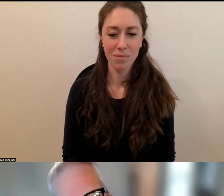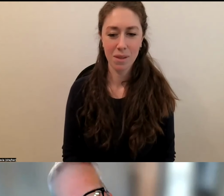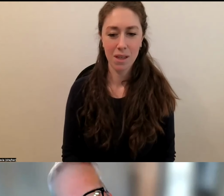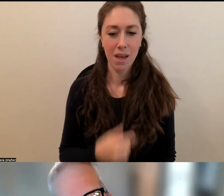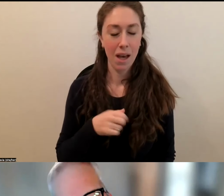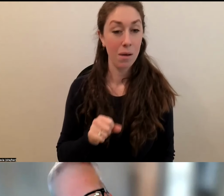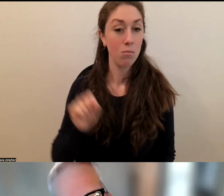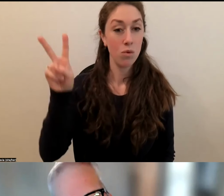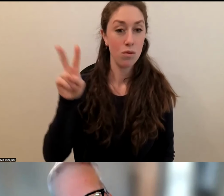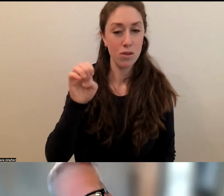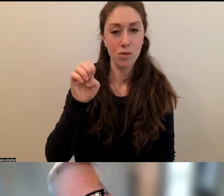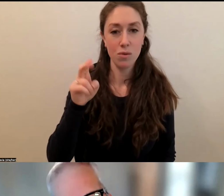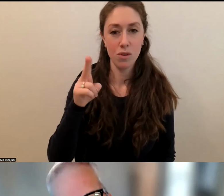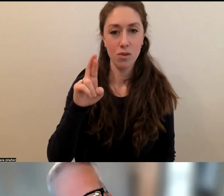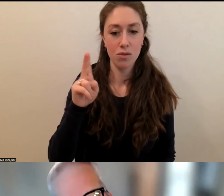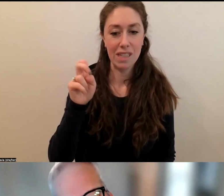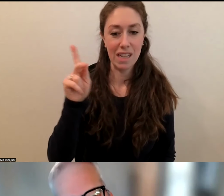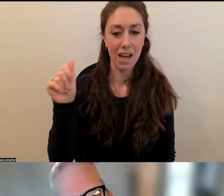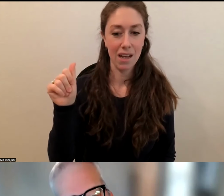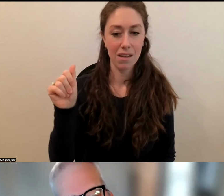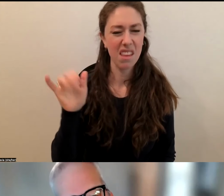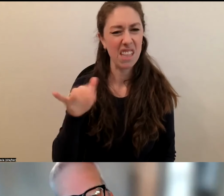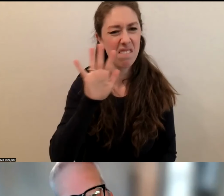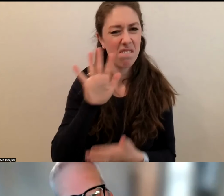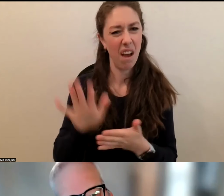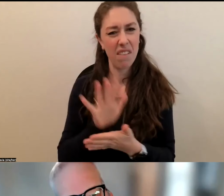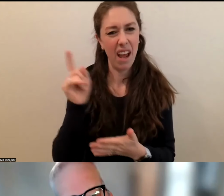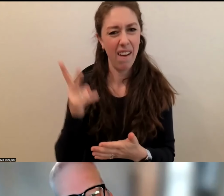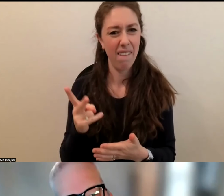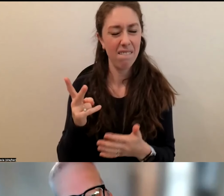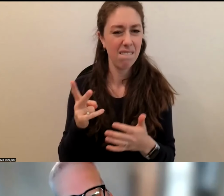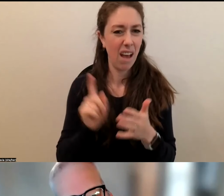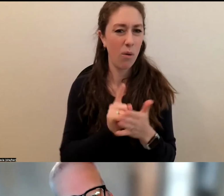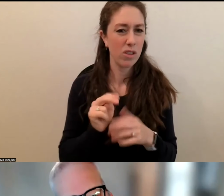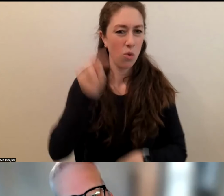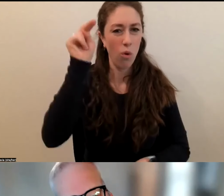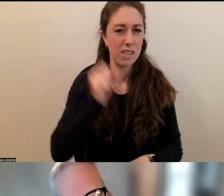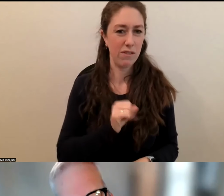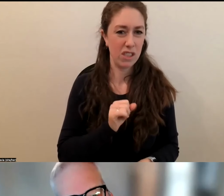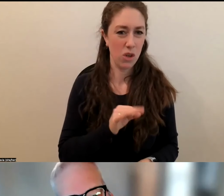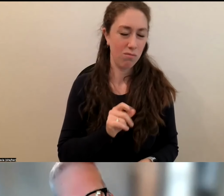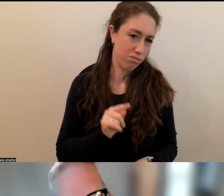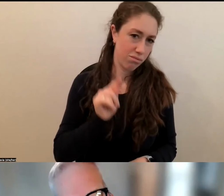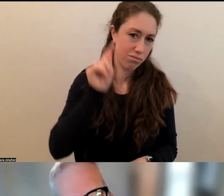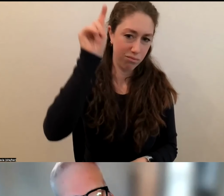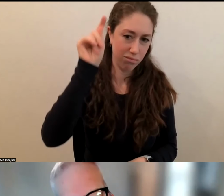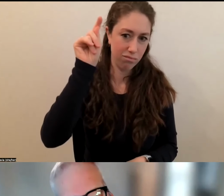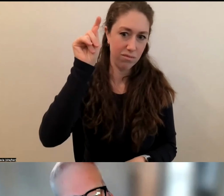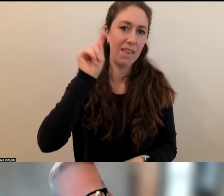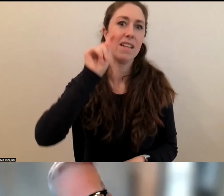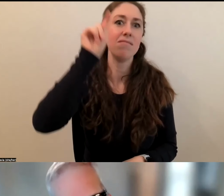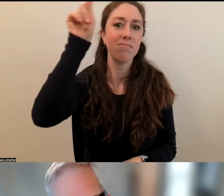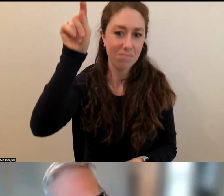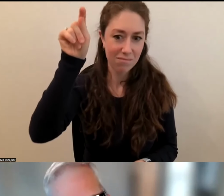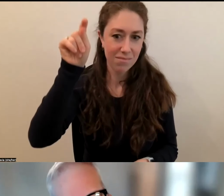Eureka, and which is about 5.5 hours north of San Francisco. And there's still another hour and a half to go before you hit